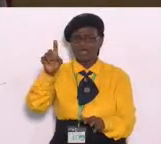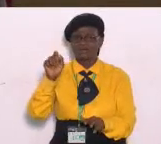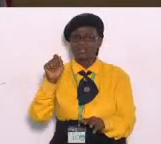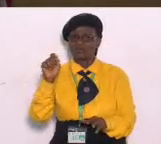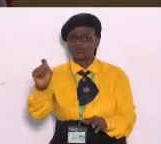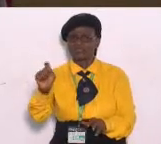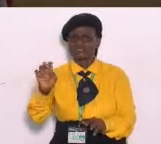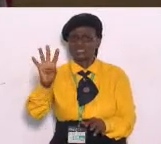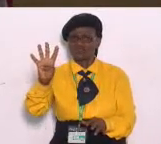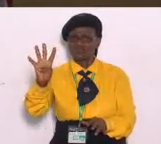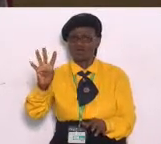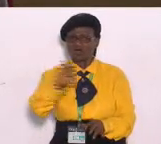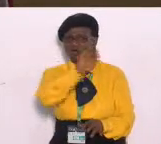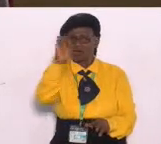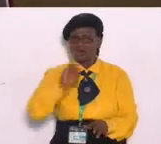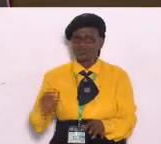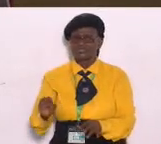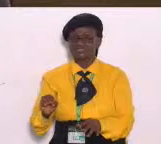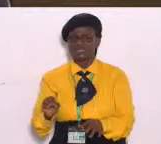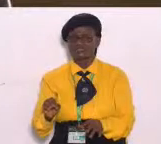the population of America.